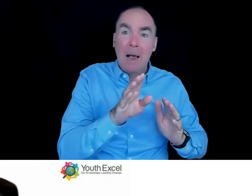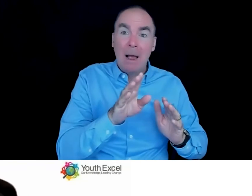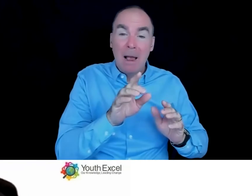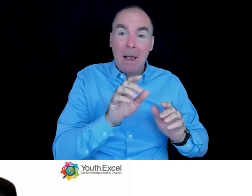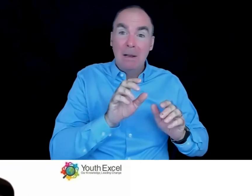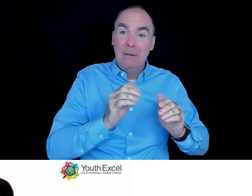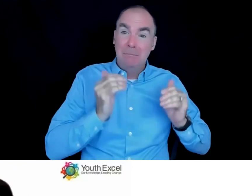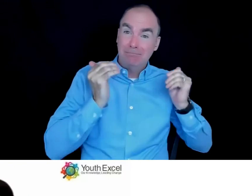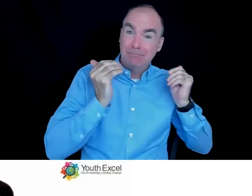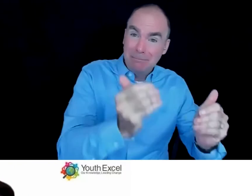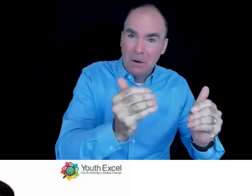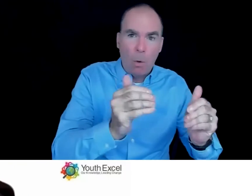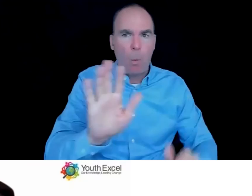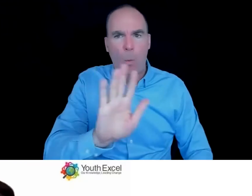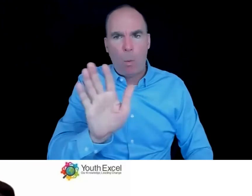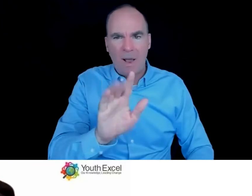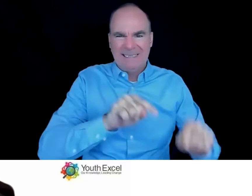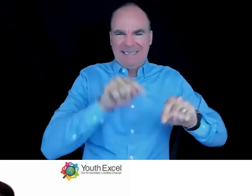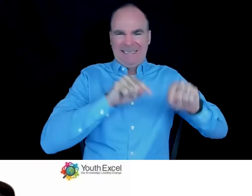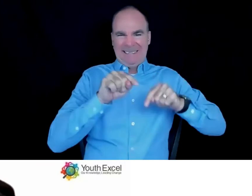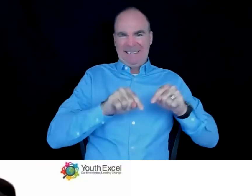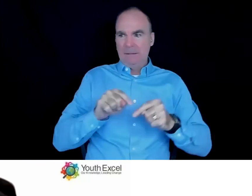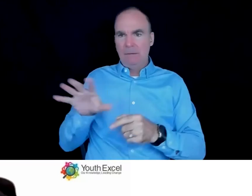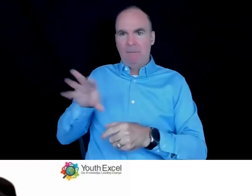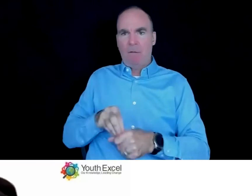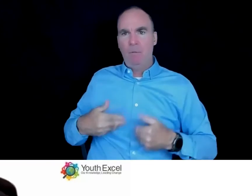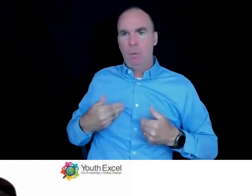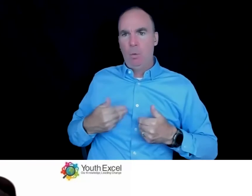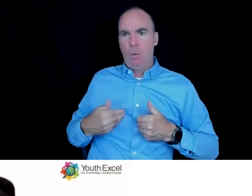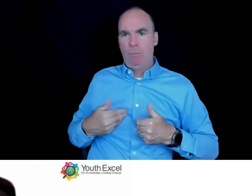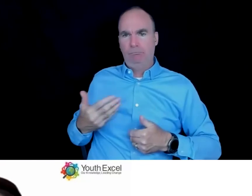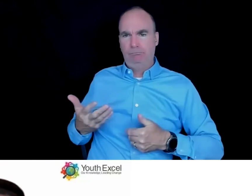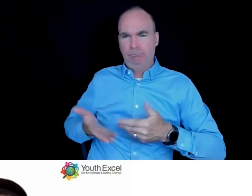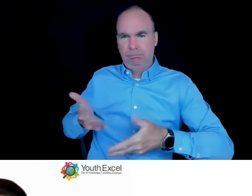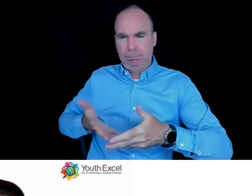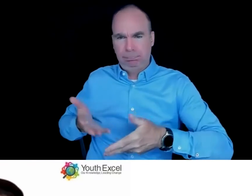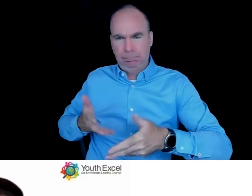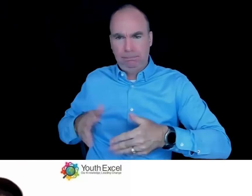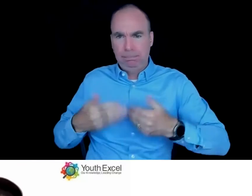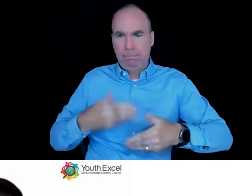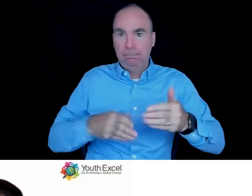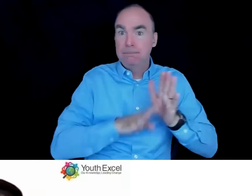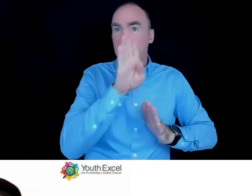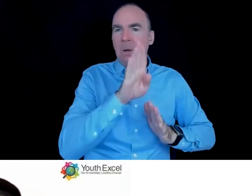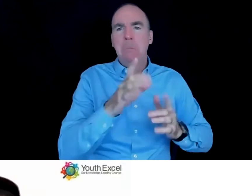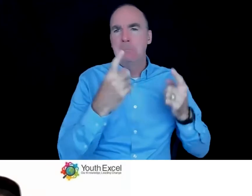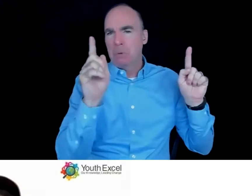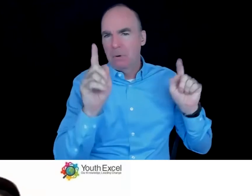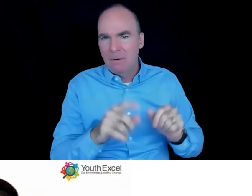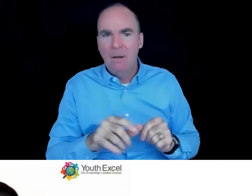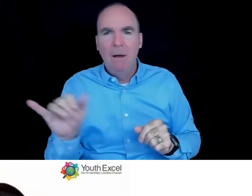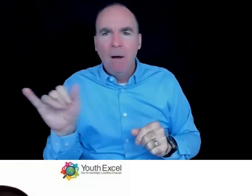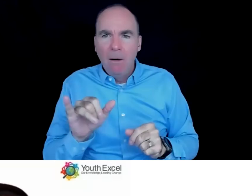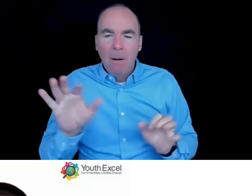think that was really insightful. And I also heard this both from one of our panelists as well as from Tevins about the value of